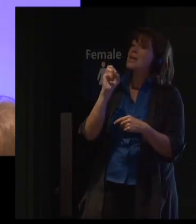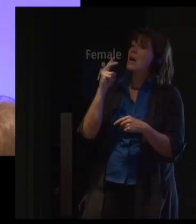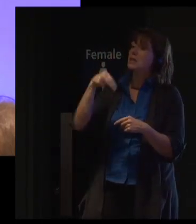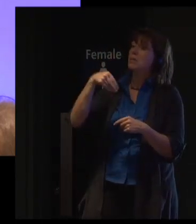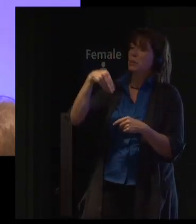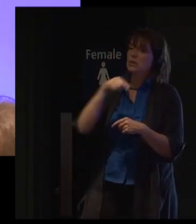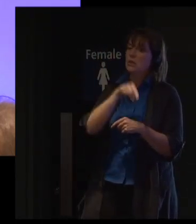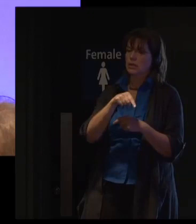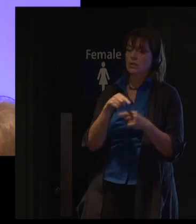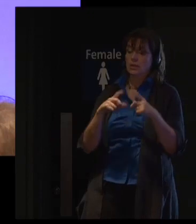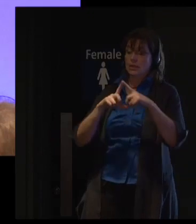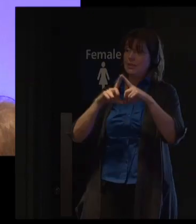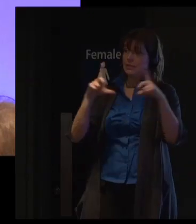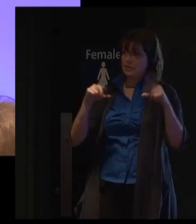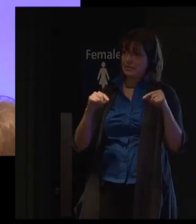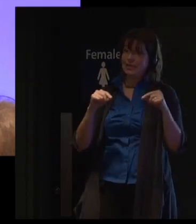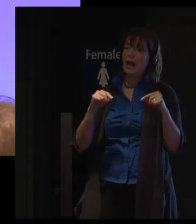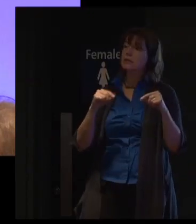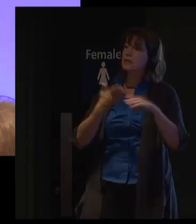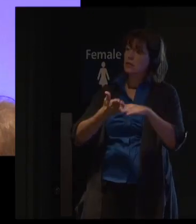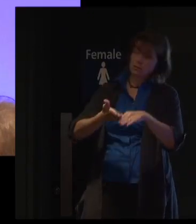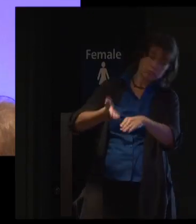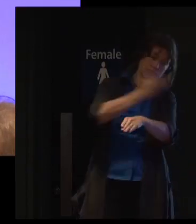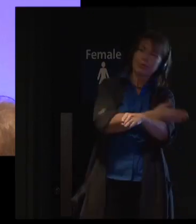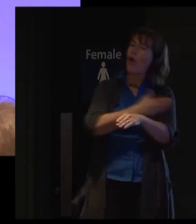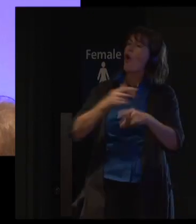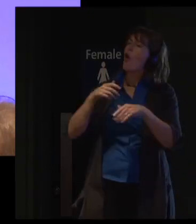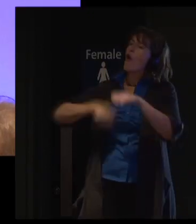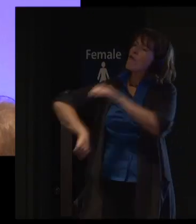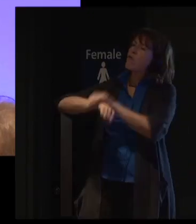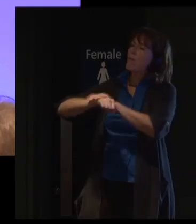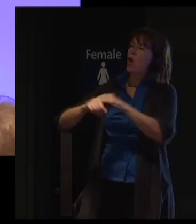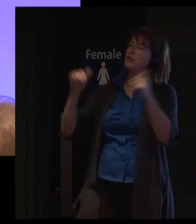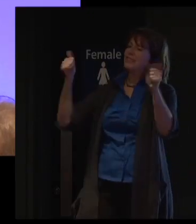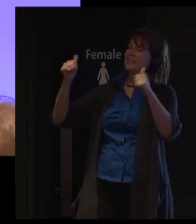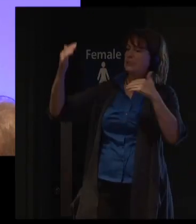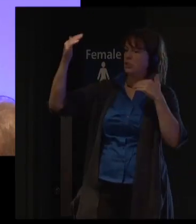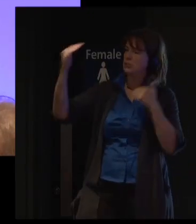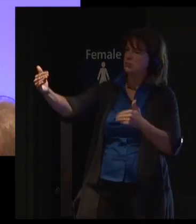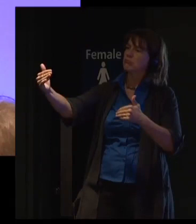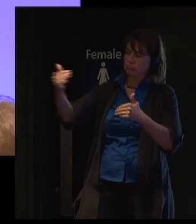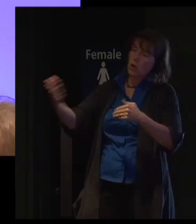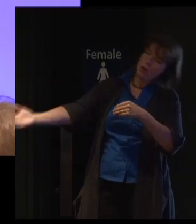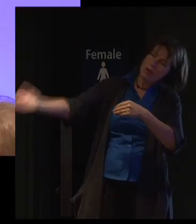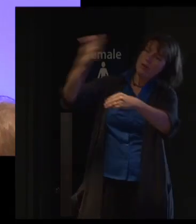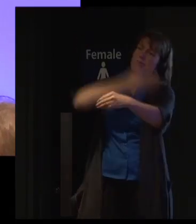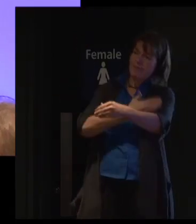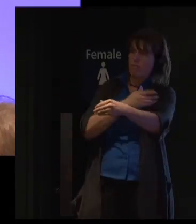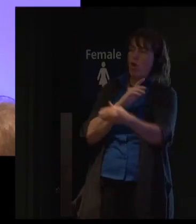distributes the tickets at the start of a season for all matches, and the fan club